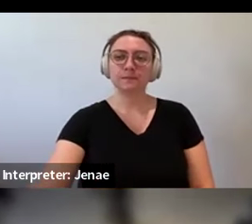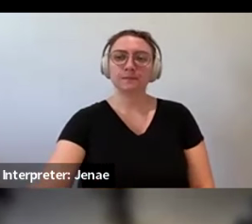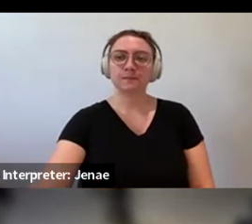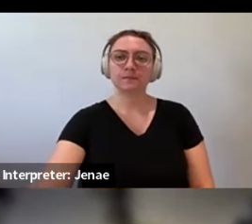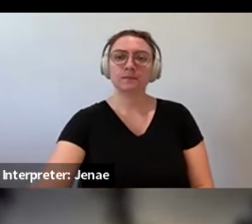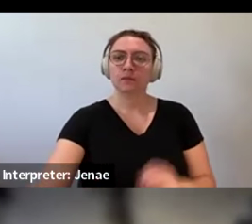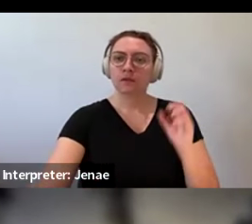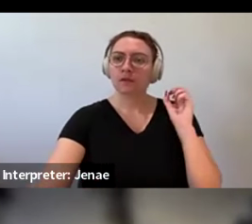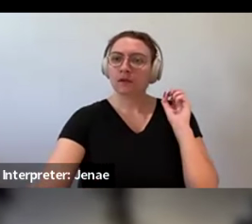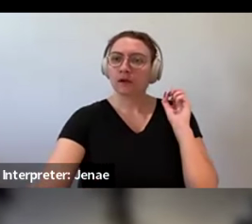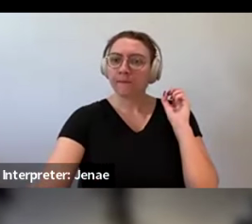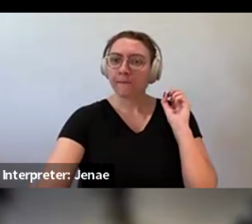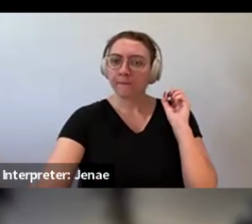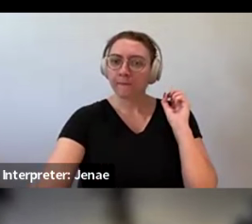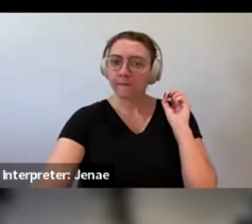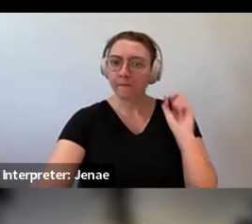All right.